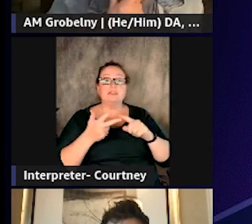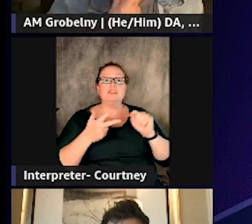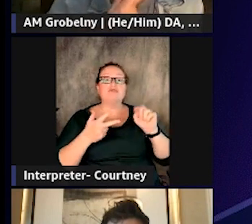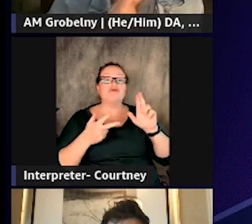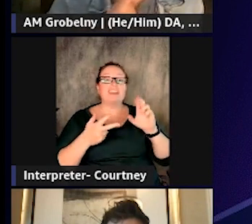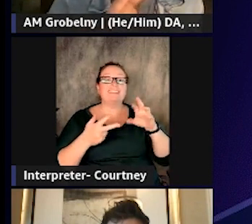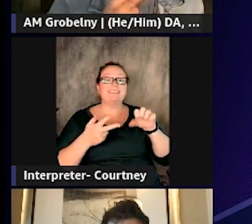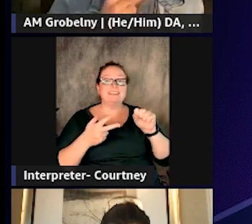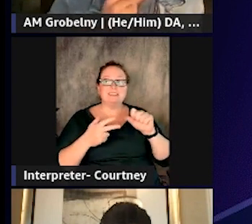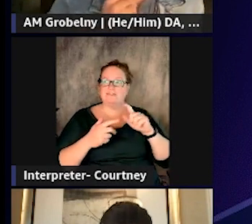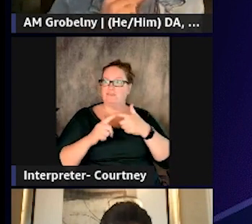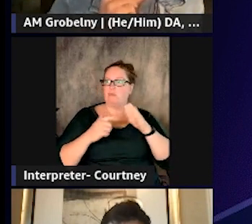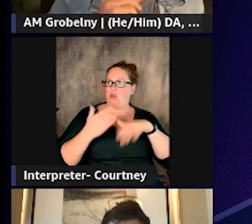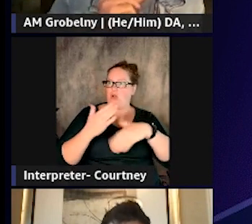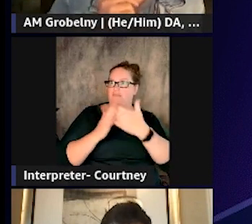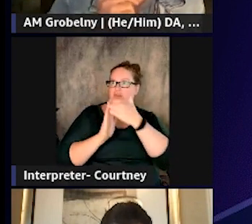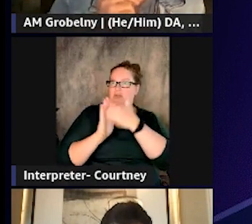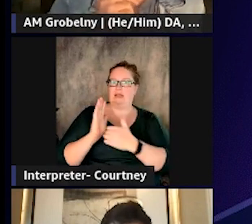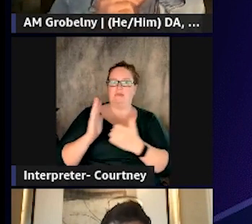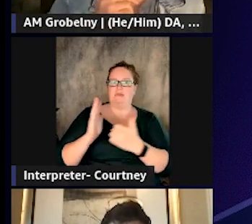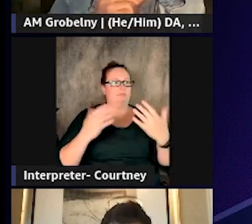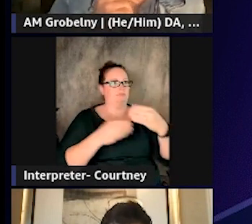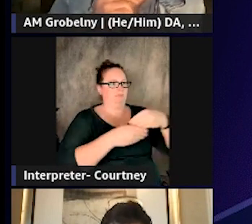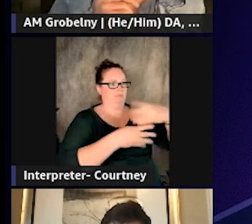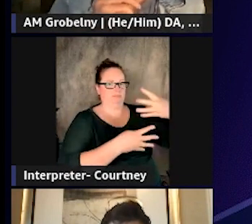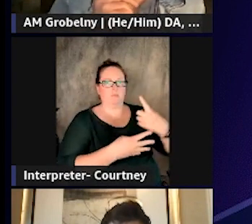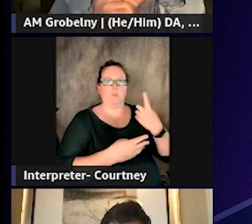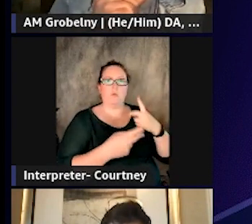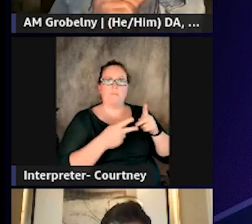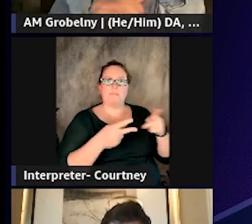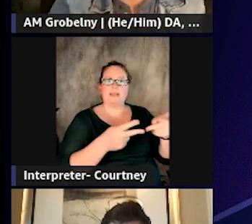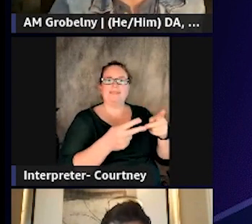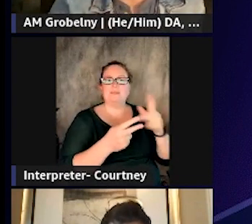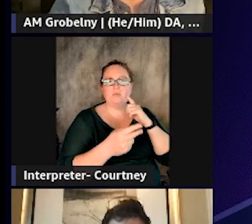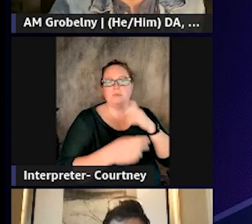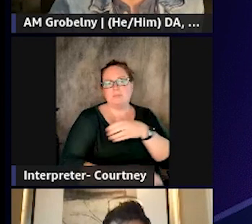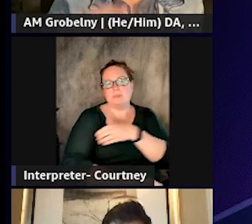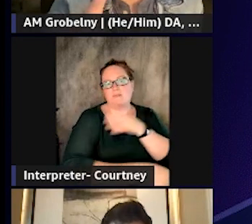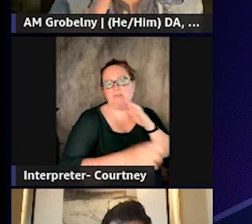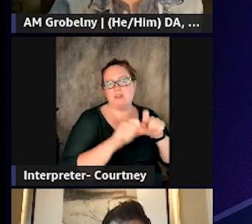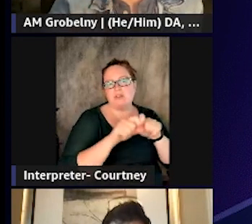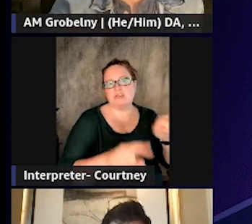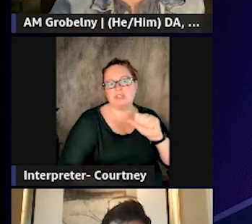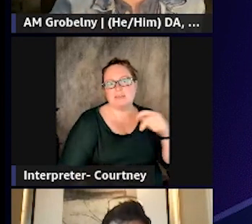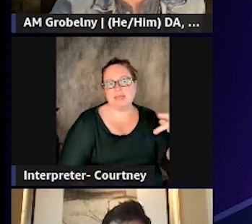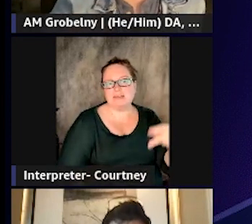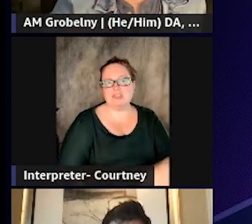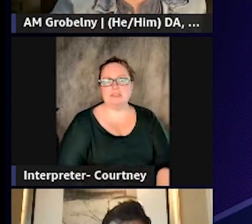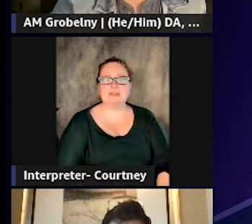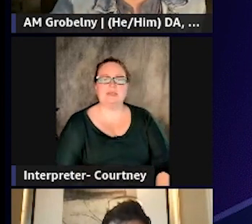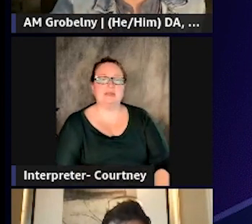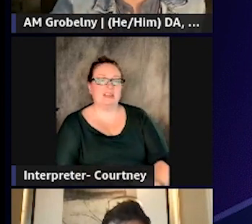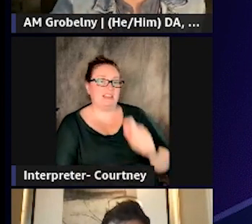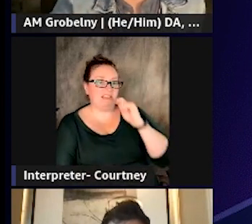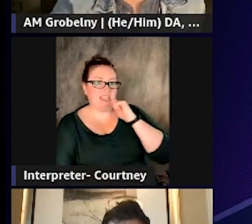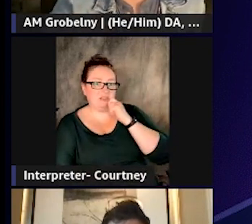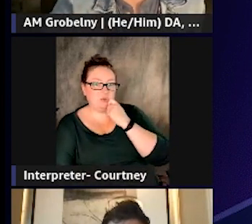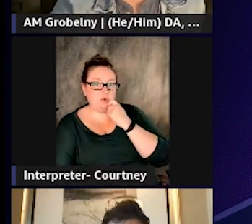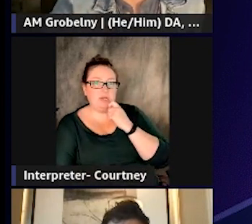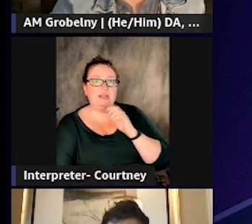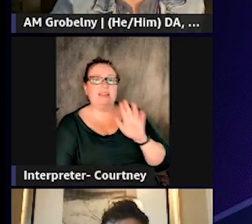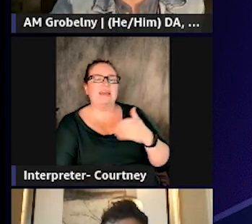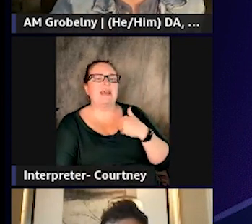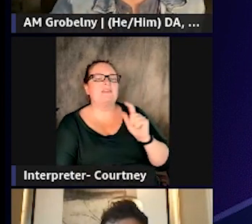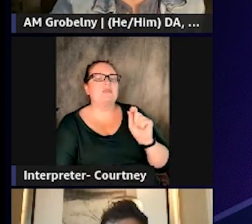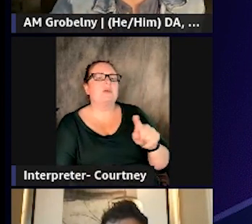in a single place. So this is really powerful in terms of monitoring your applications. That's cool. Can I interject real quick? We have a question